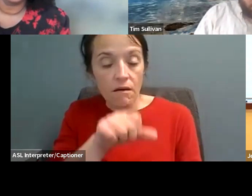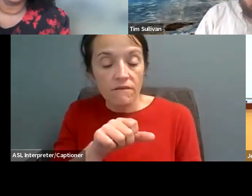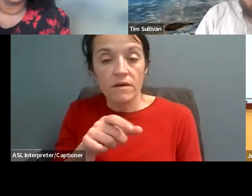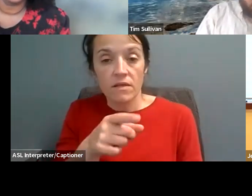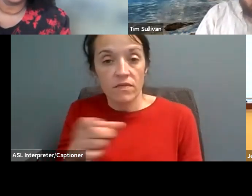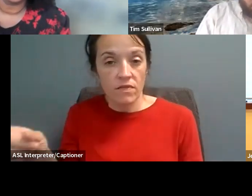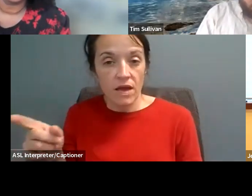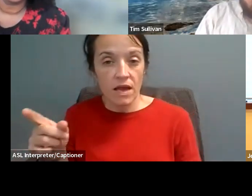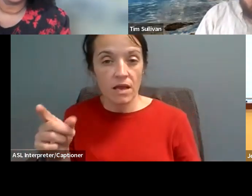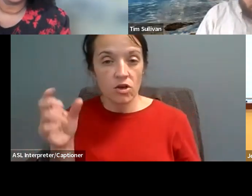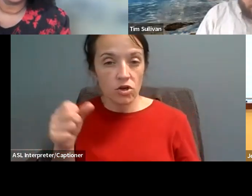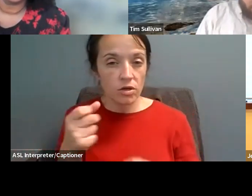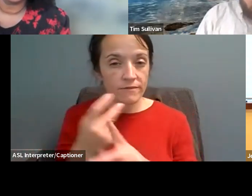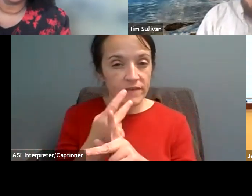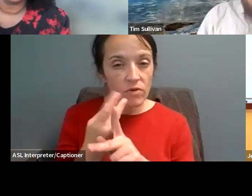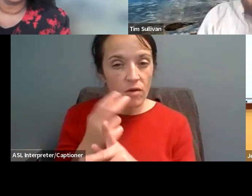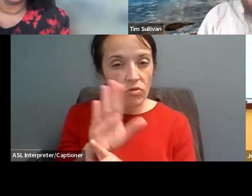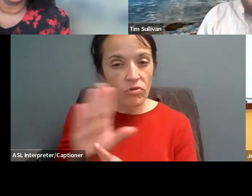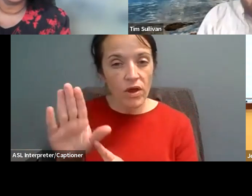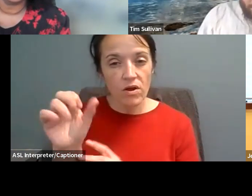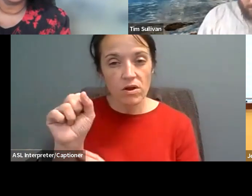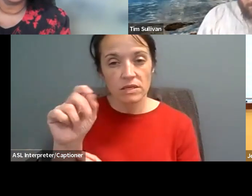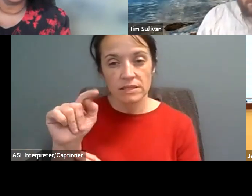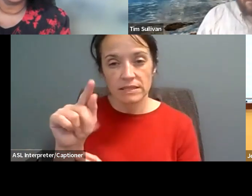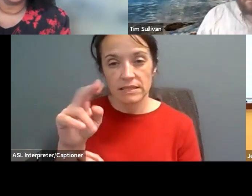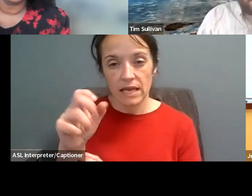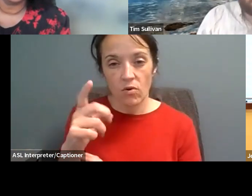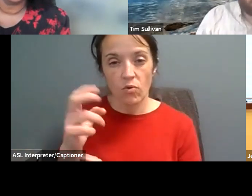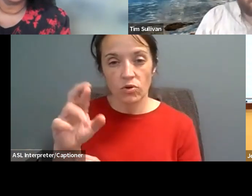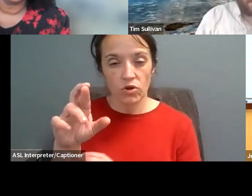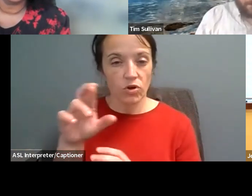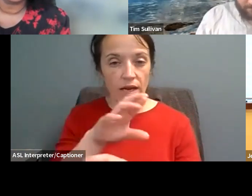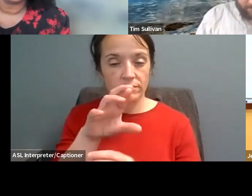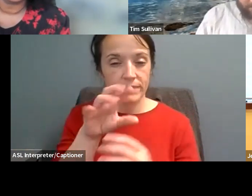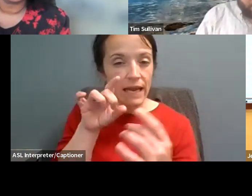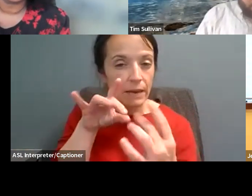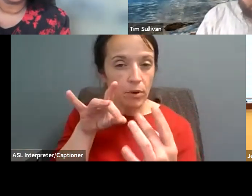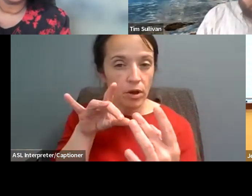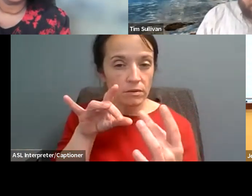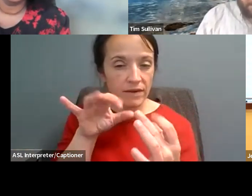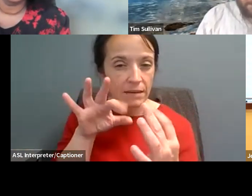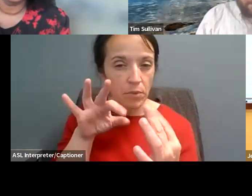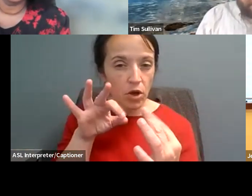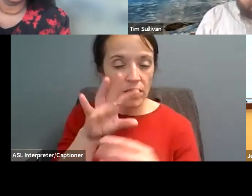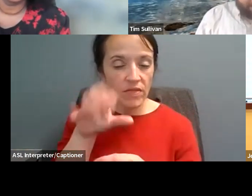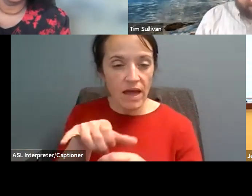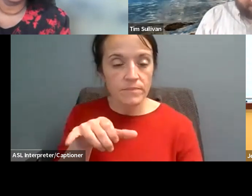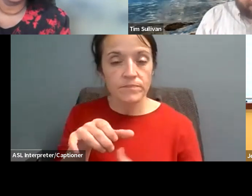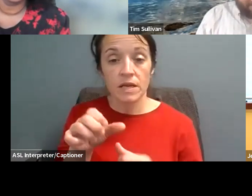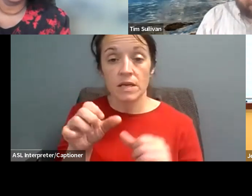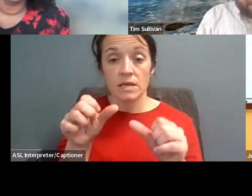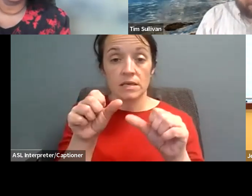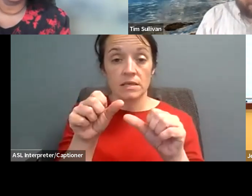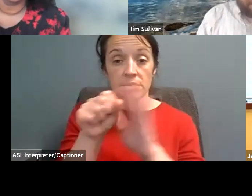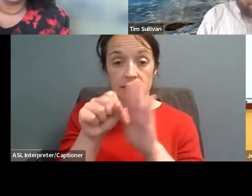stakeholder input. So they utilized a variety of methods to do this, everything from statewide needs assessment to